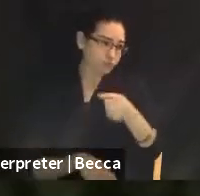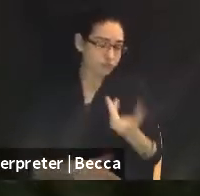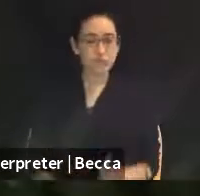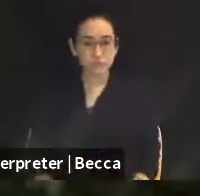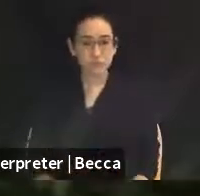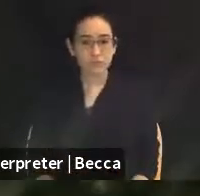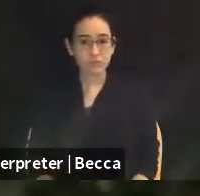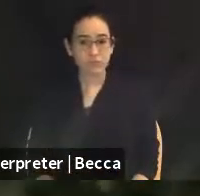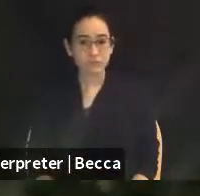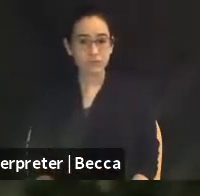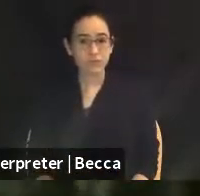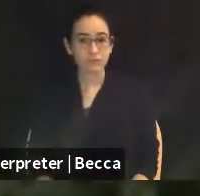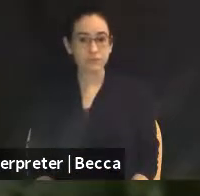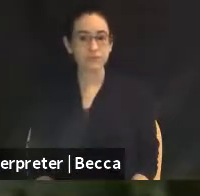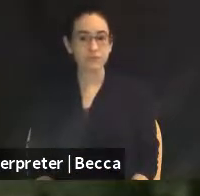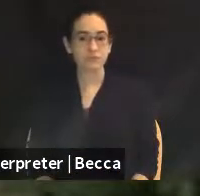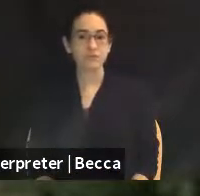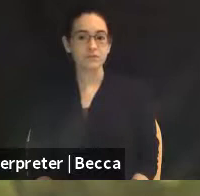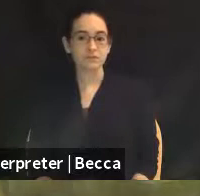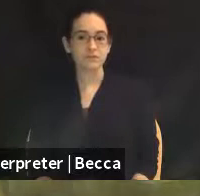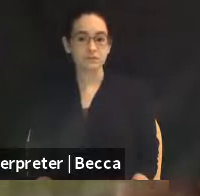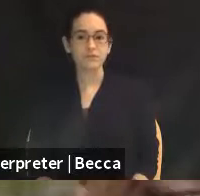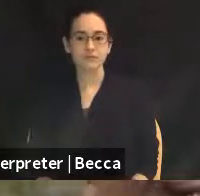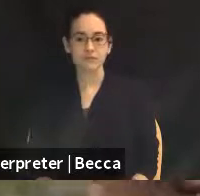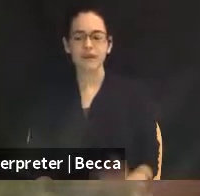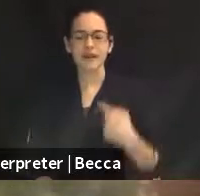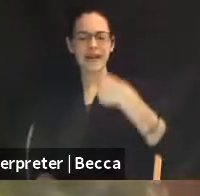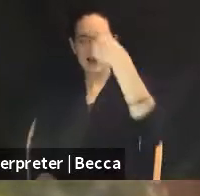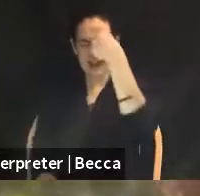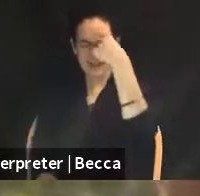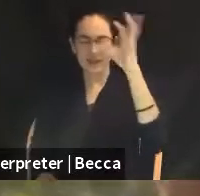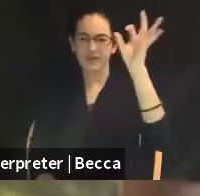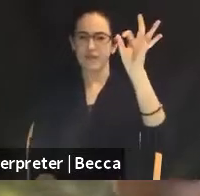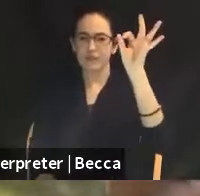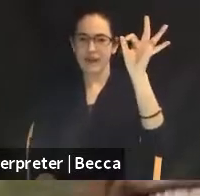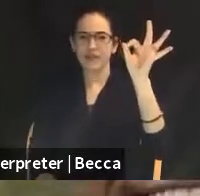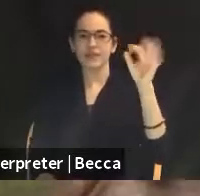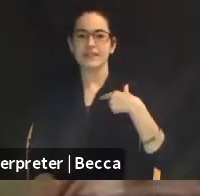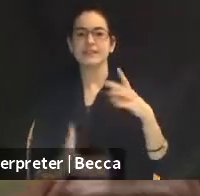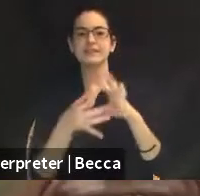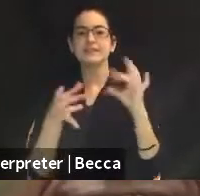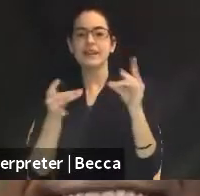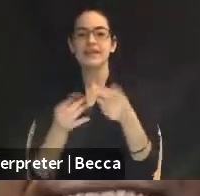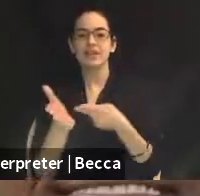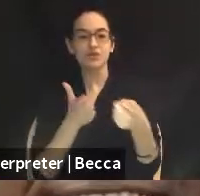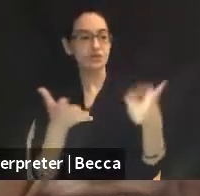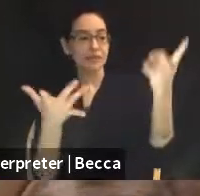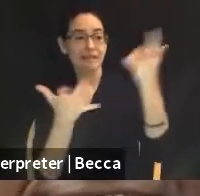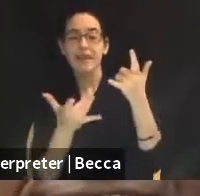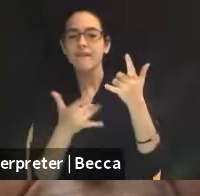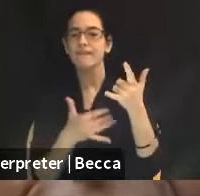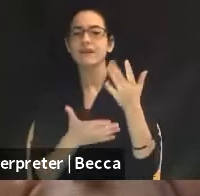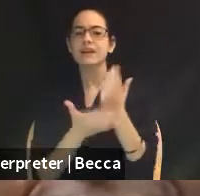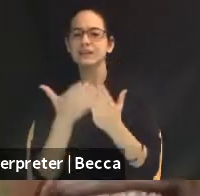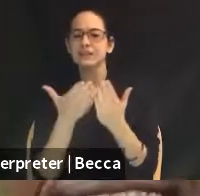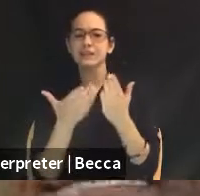Along those lines, those are two extremes. I think for pastors, it's telling the truth in love. Not everybody wants to hear the truth, and sometimes